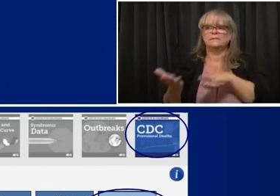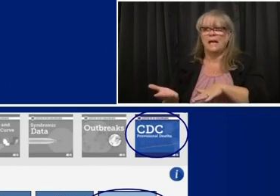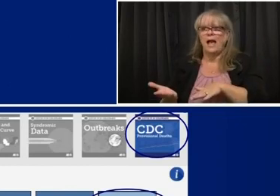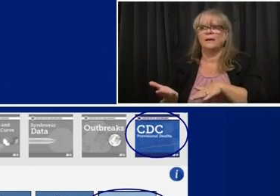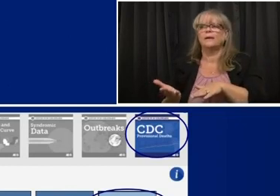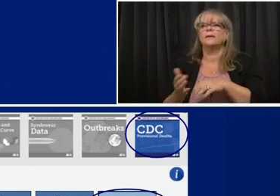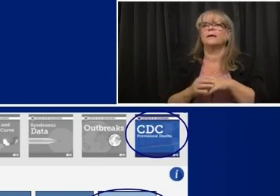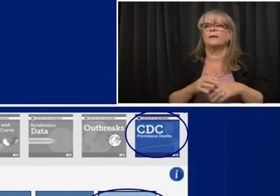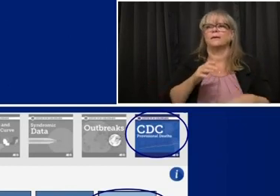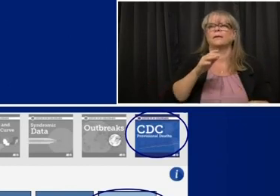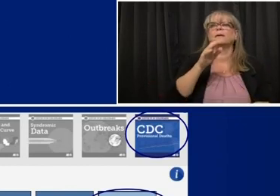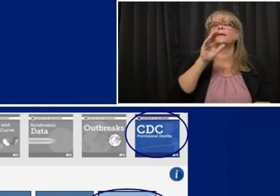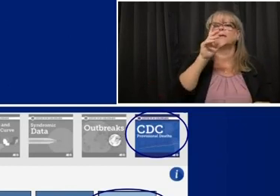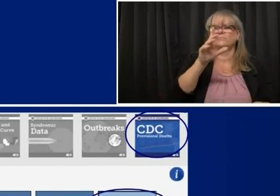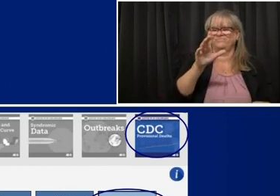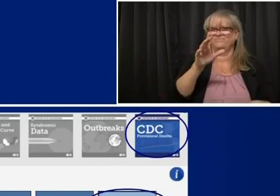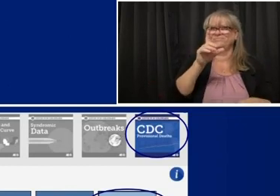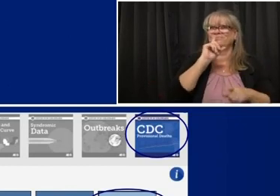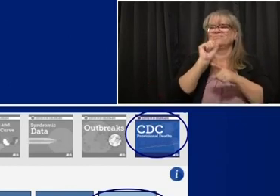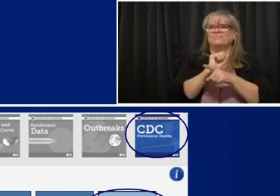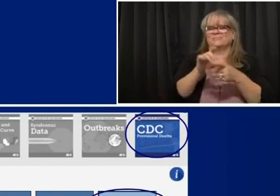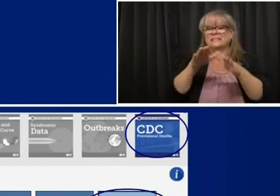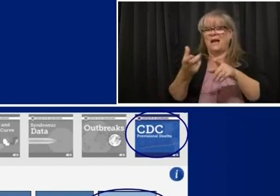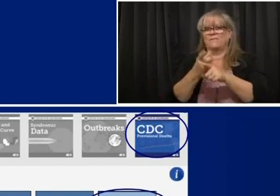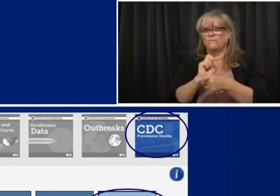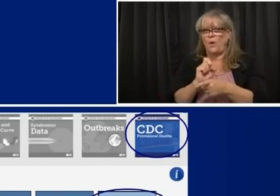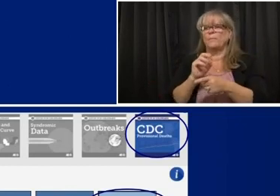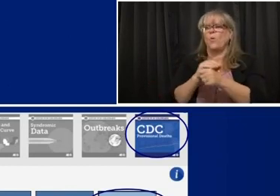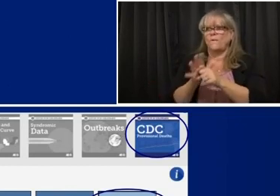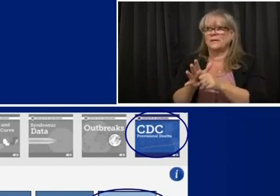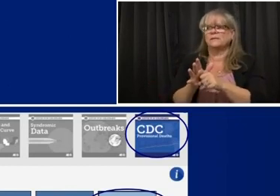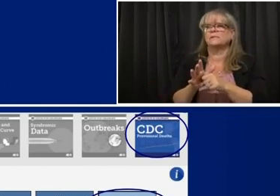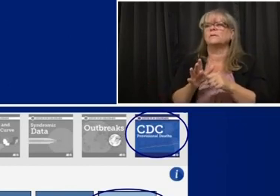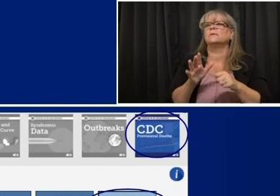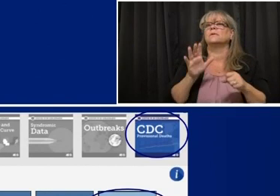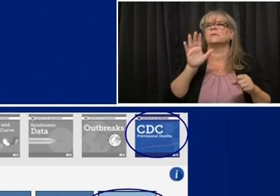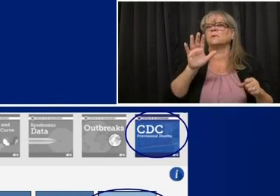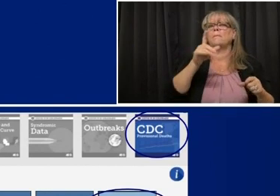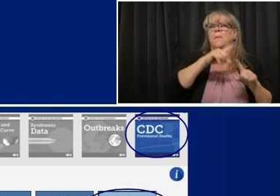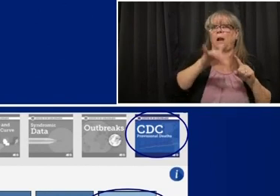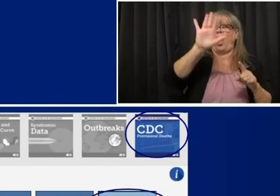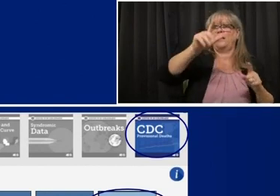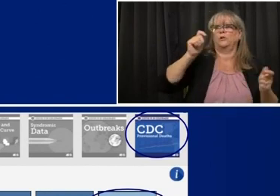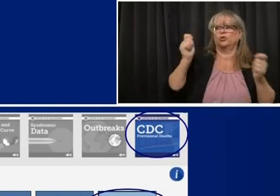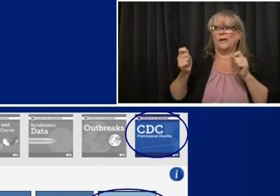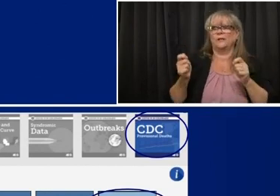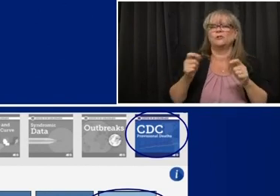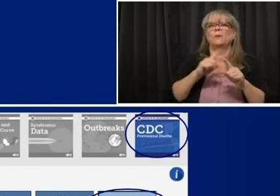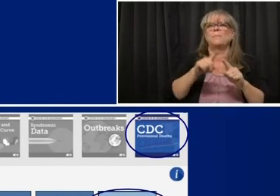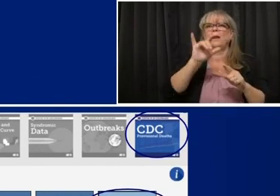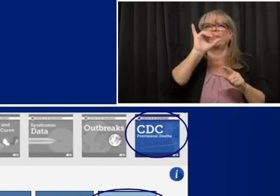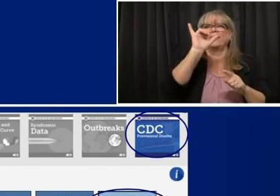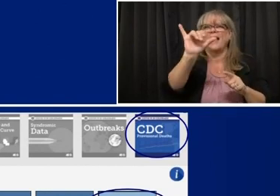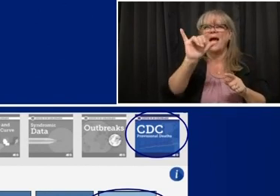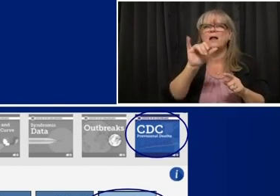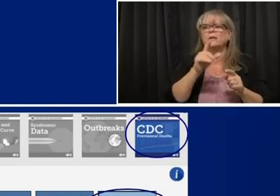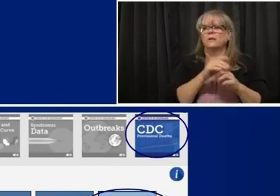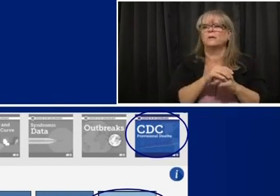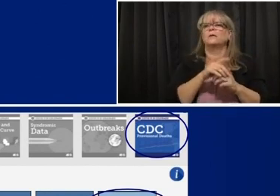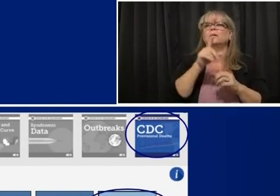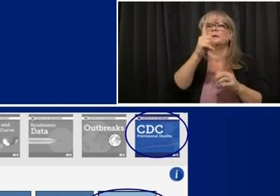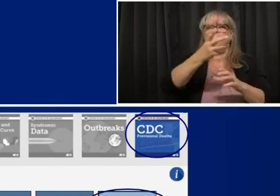COVID-19. This data is largely unchanged, with this one exception I wanted to share with you. So what is shown here is death data by